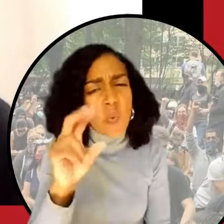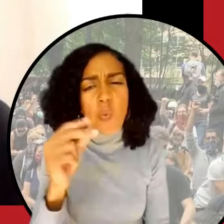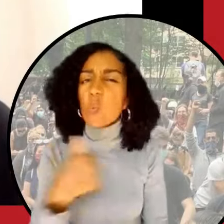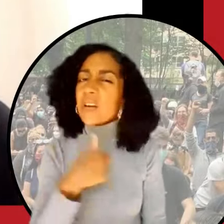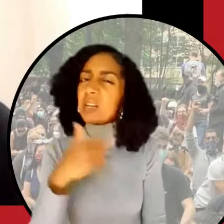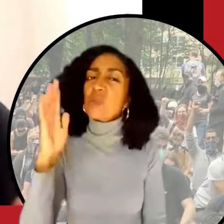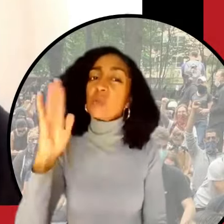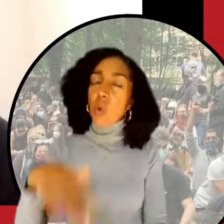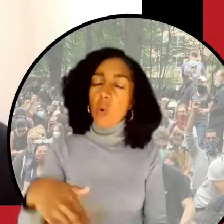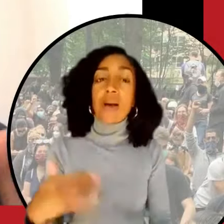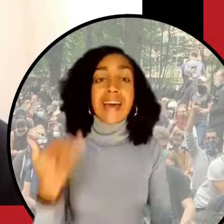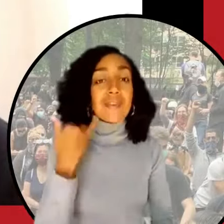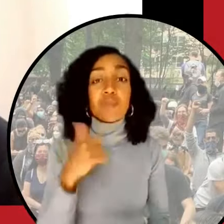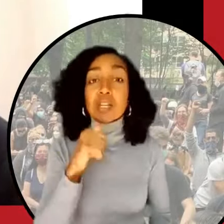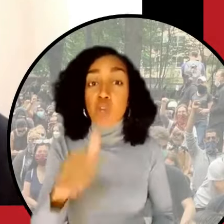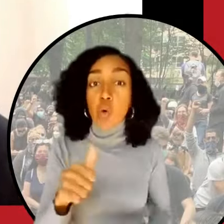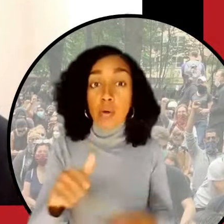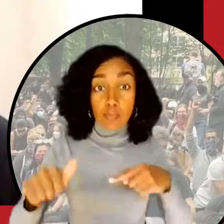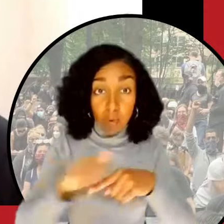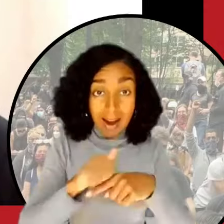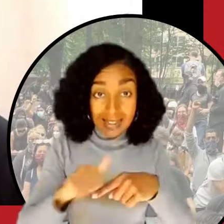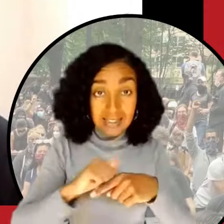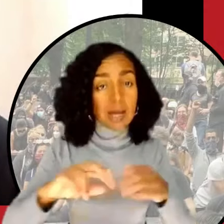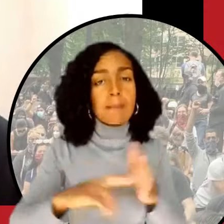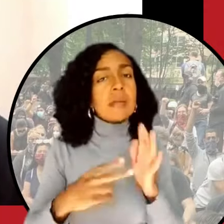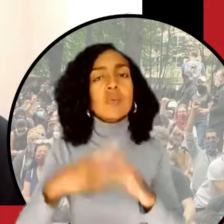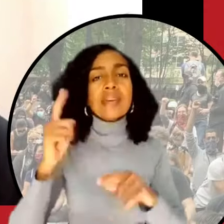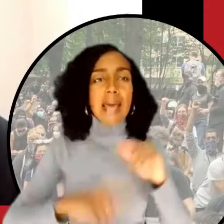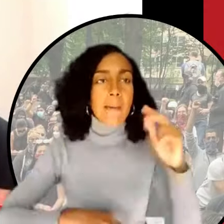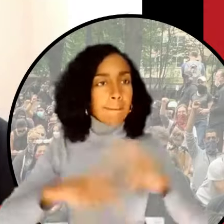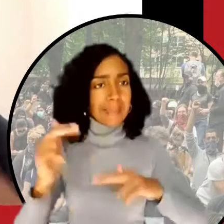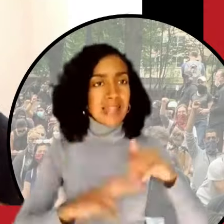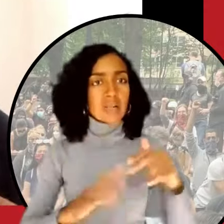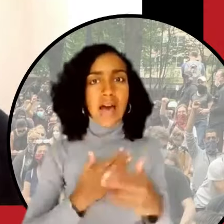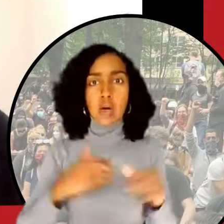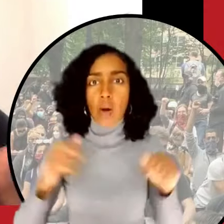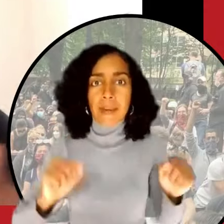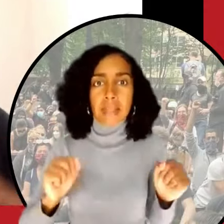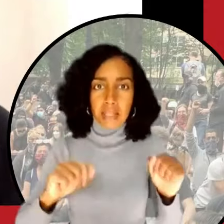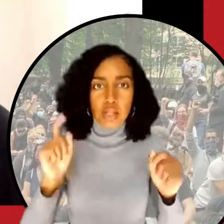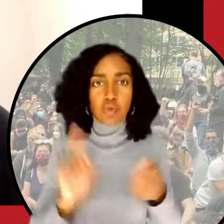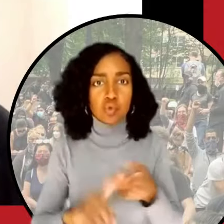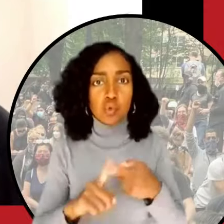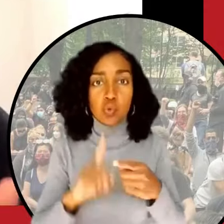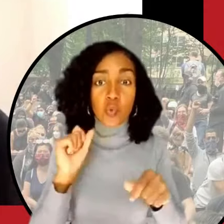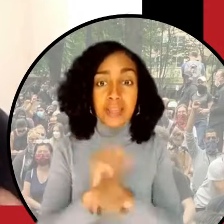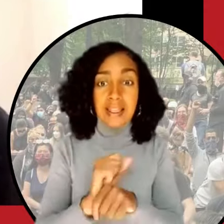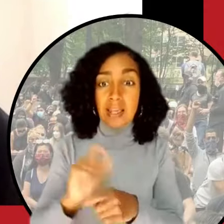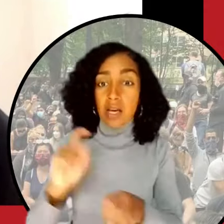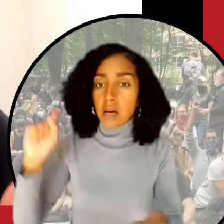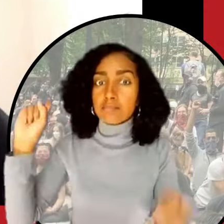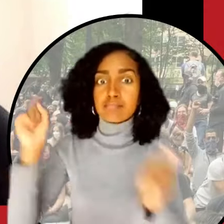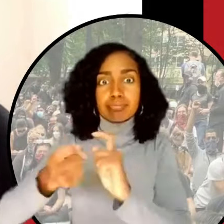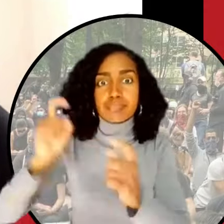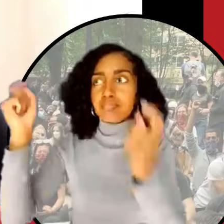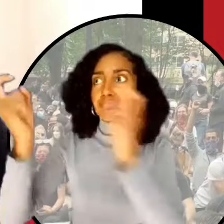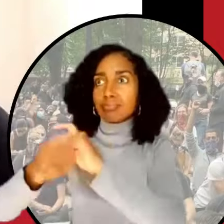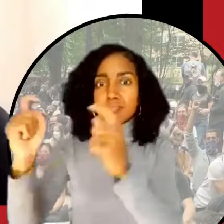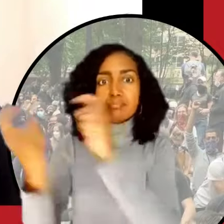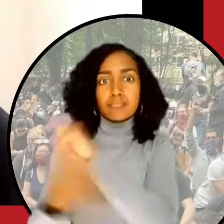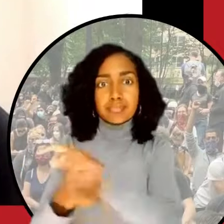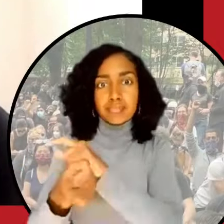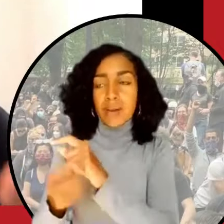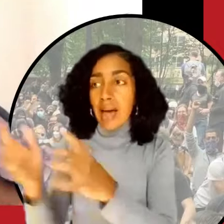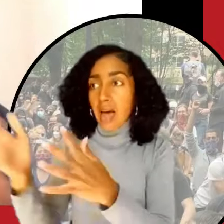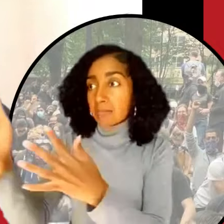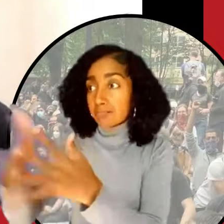don't practice, we will never build up the kind of capacities that we need to be able to tear it up, to tear it down, to uproot it so it can never